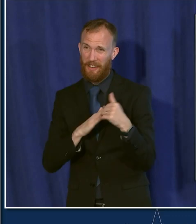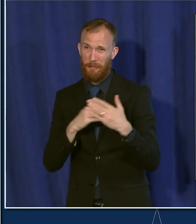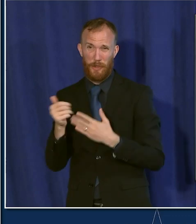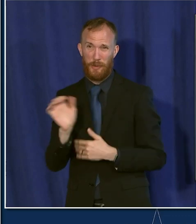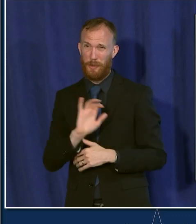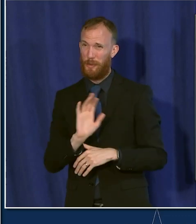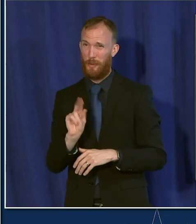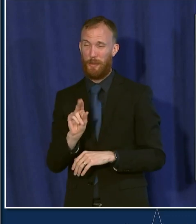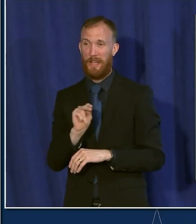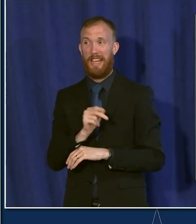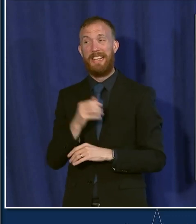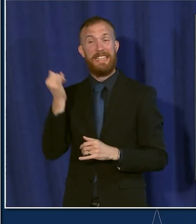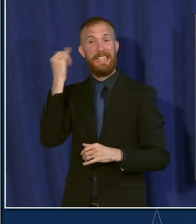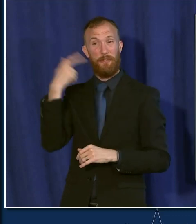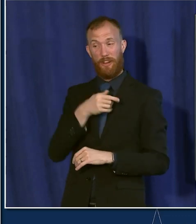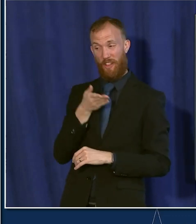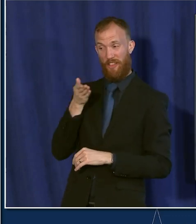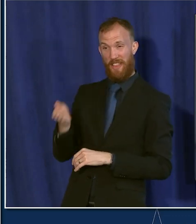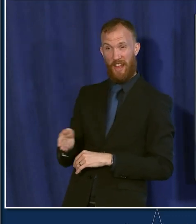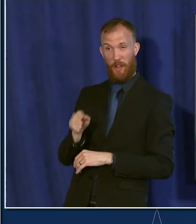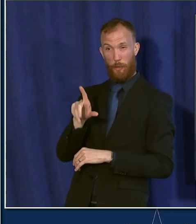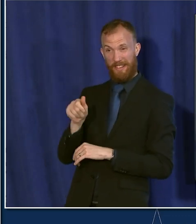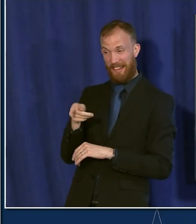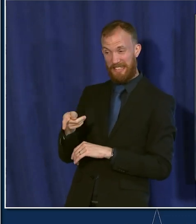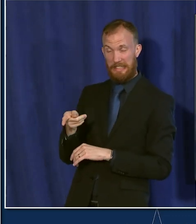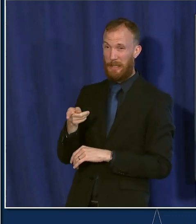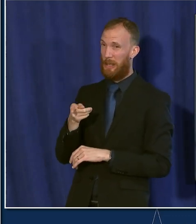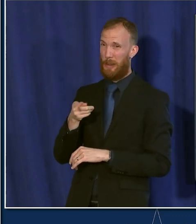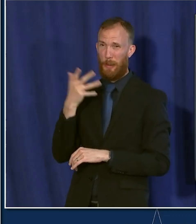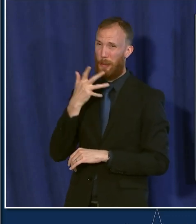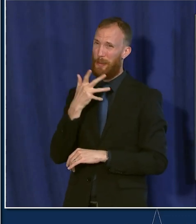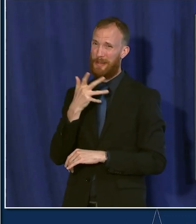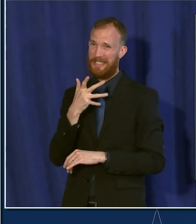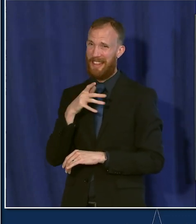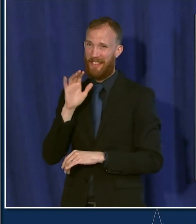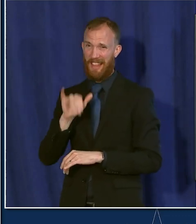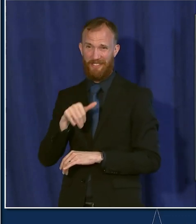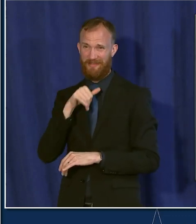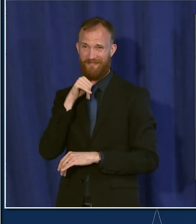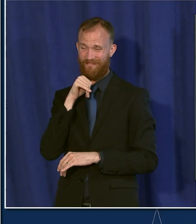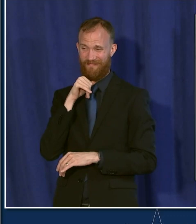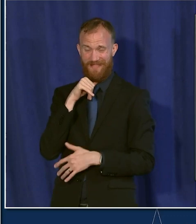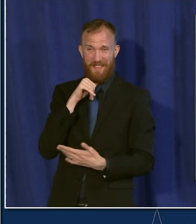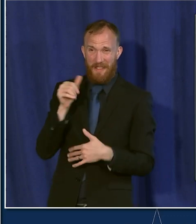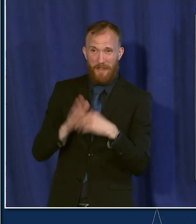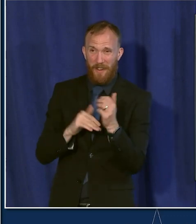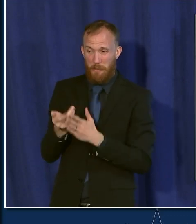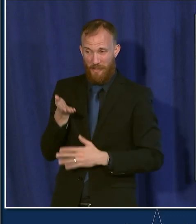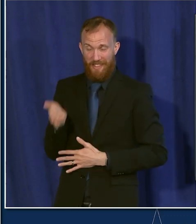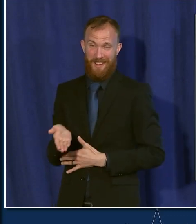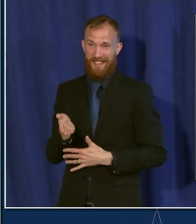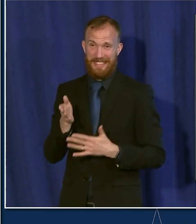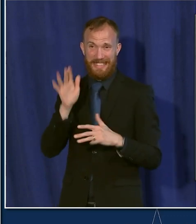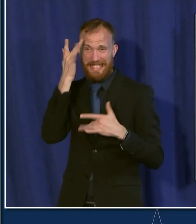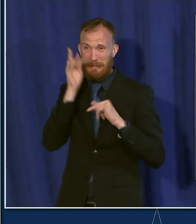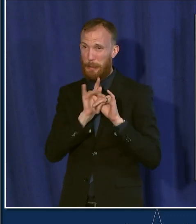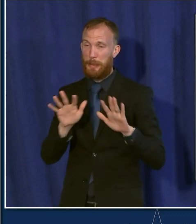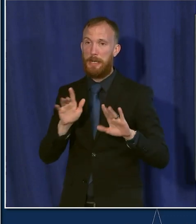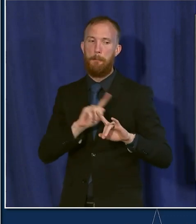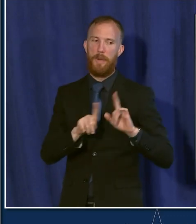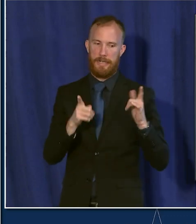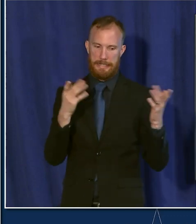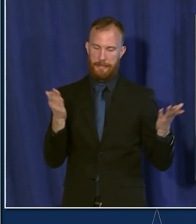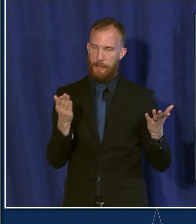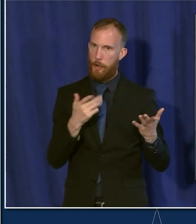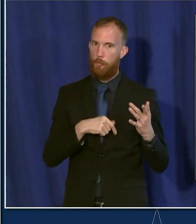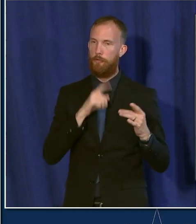right now, where cases are looking like they're looking. But where we are right now, we're taking COVID seriously. And I can't promise that there won't